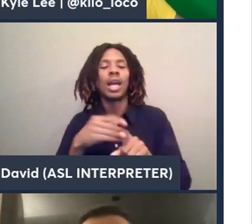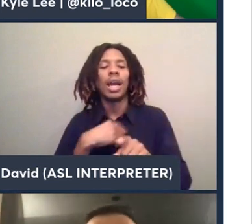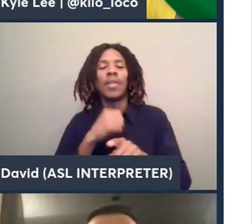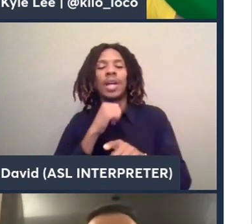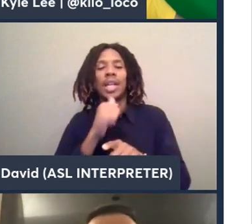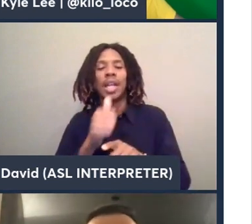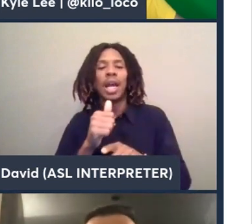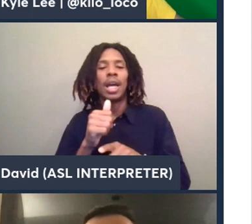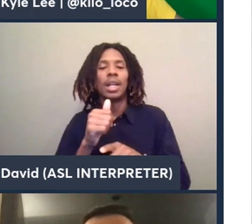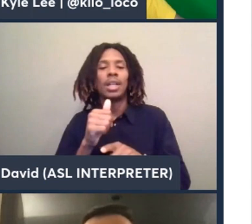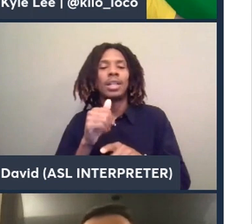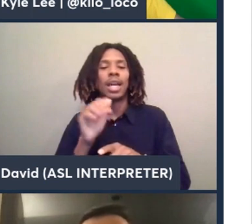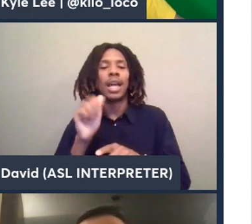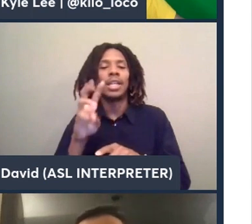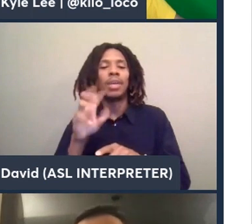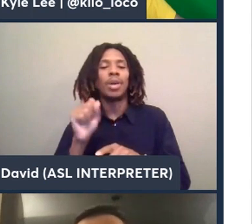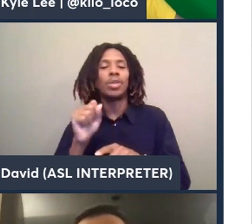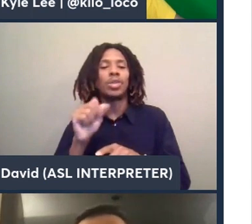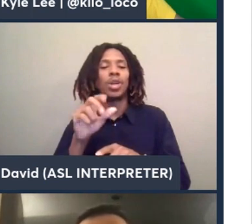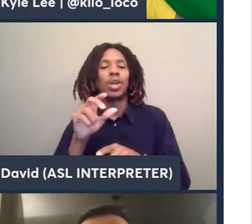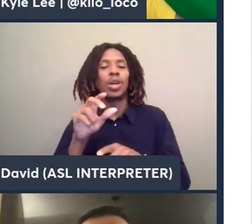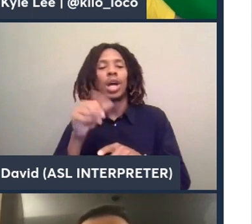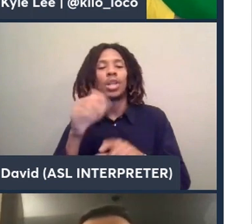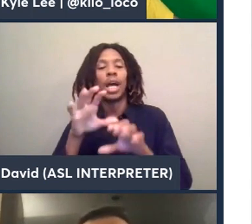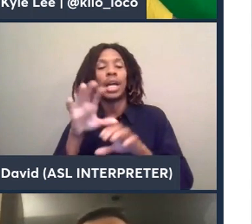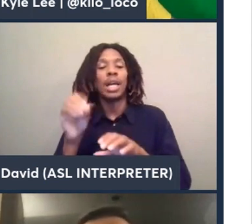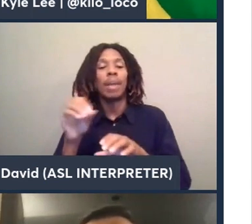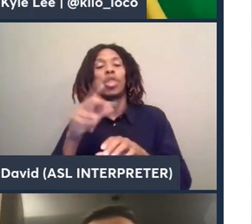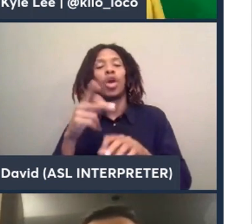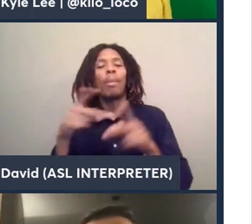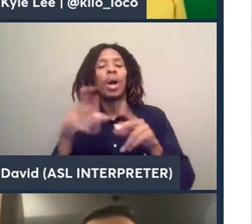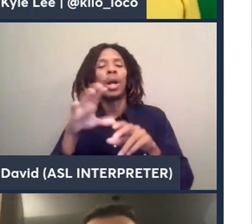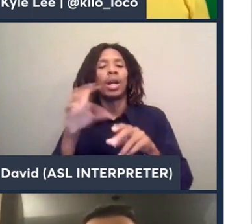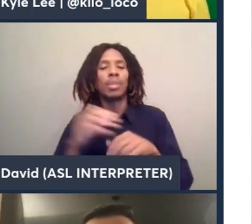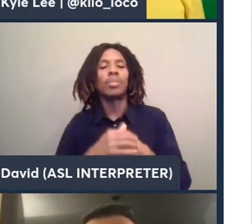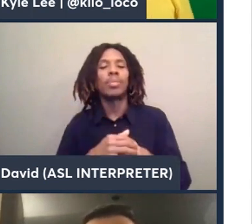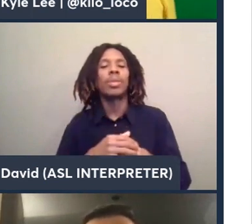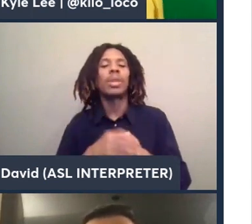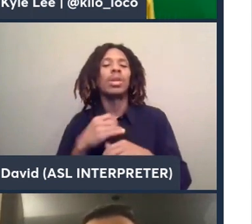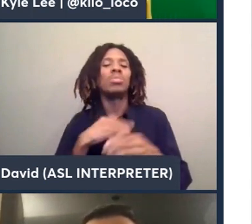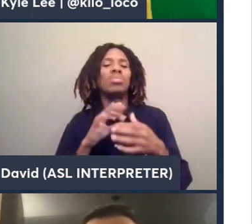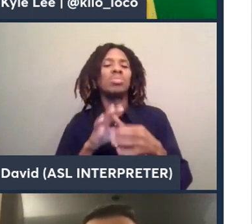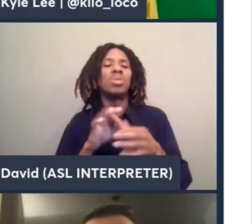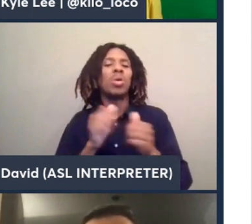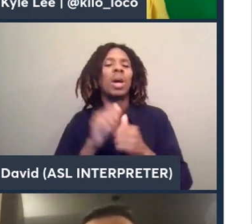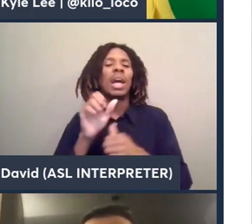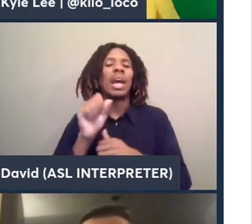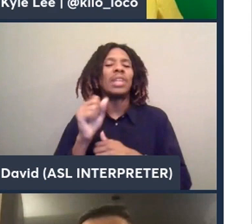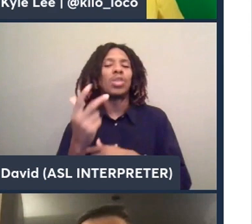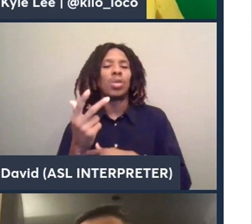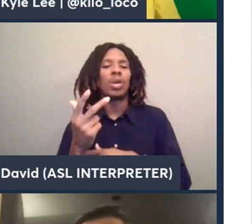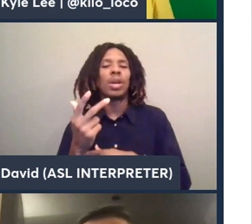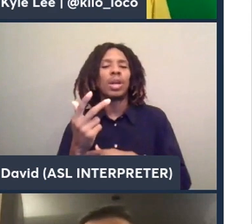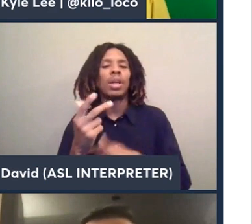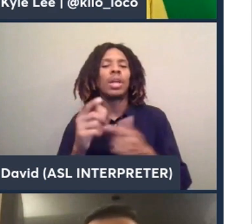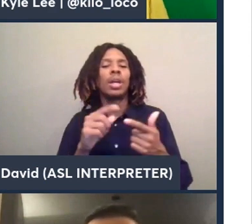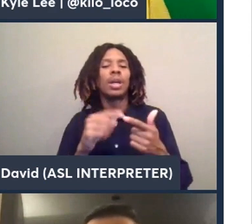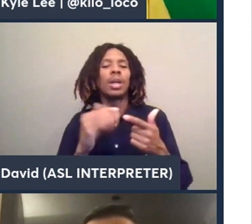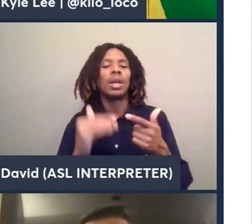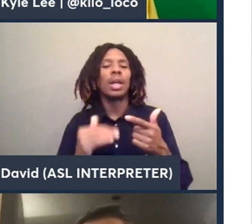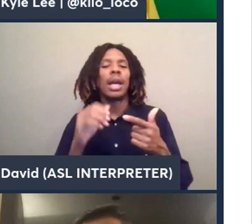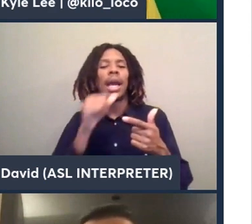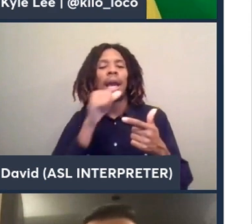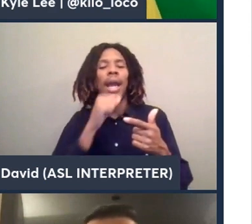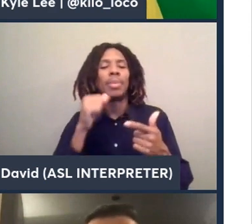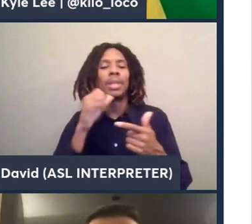third-party events. So let's take S3 for now. So I'm going to select S3 and then select S3 event notifications, which